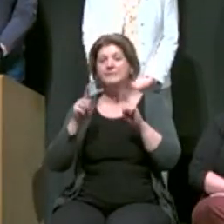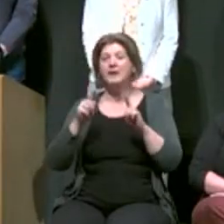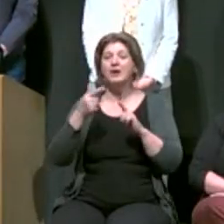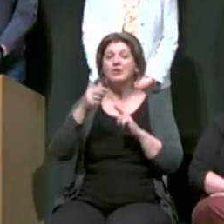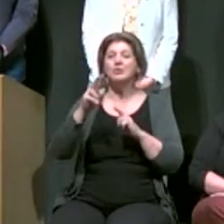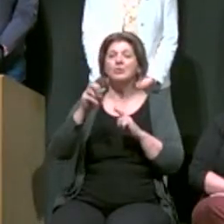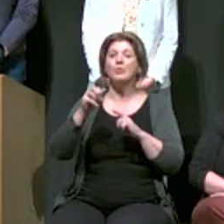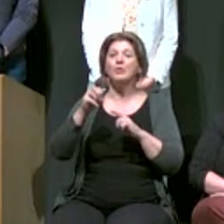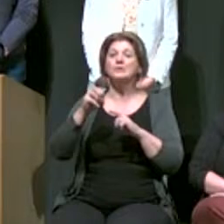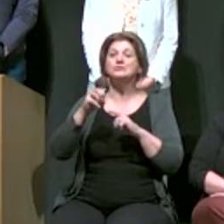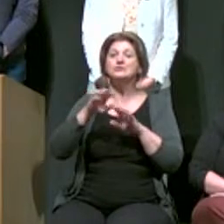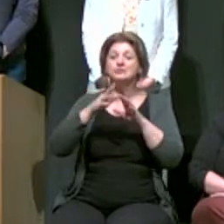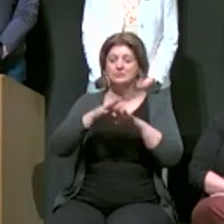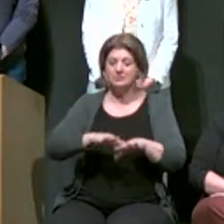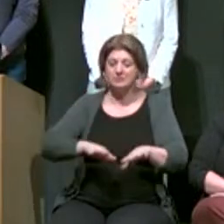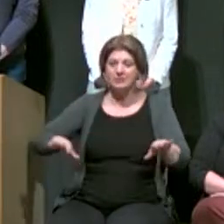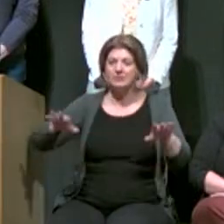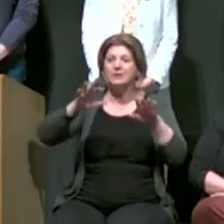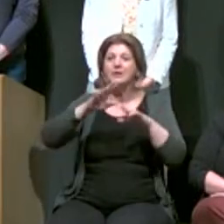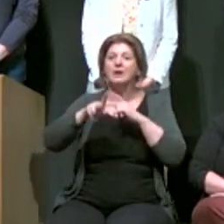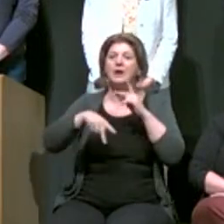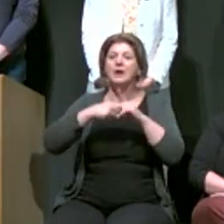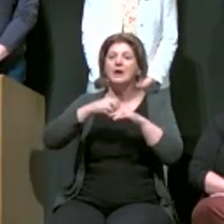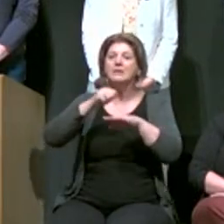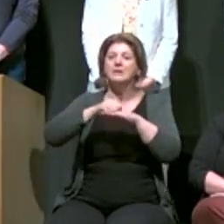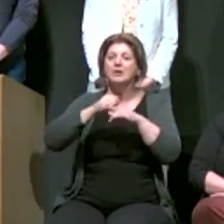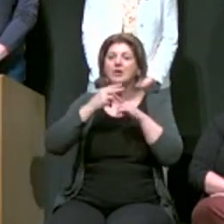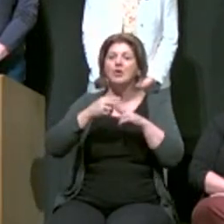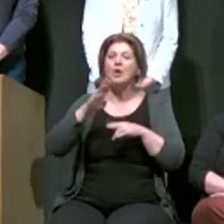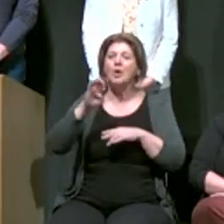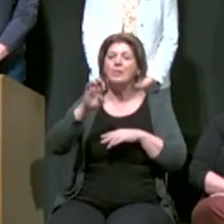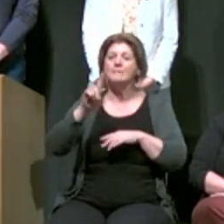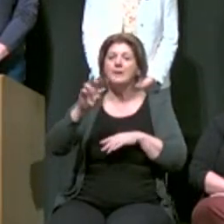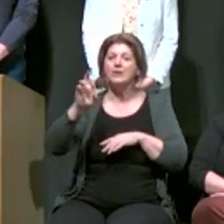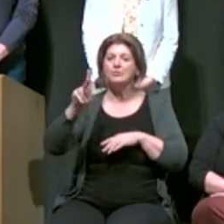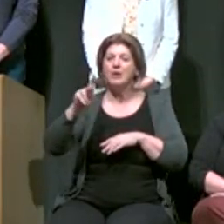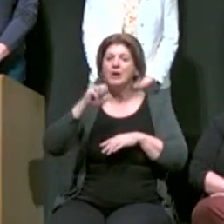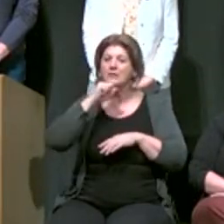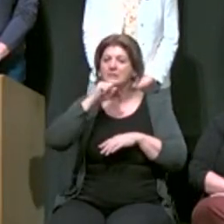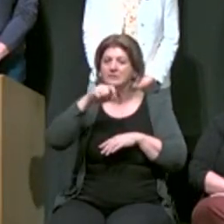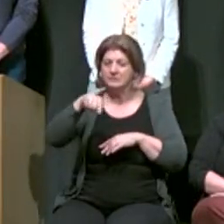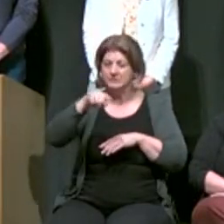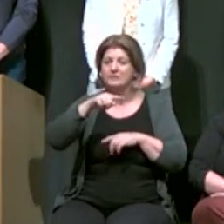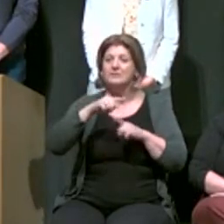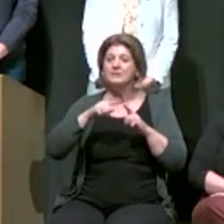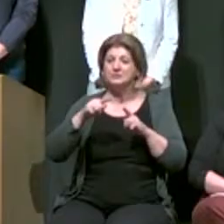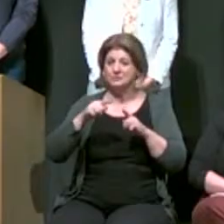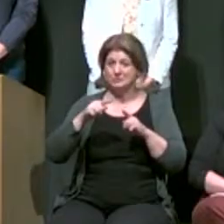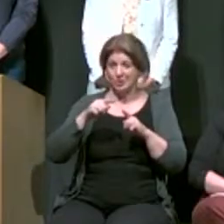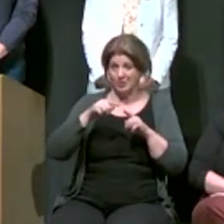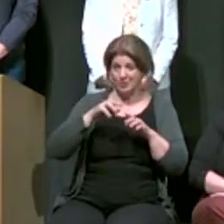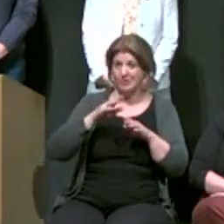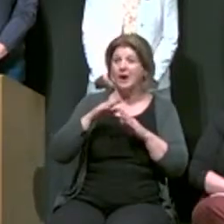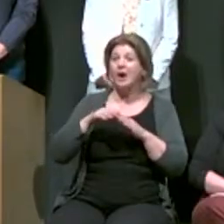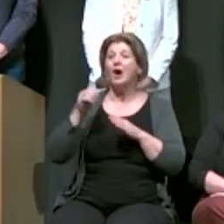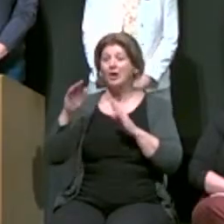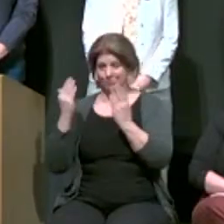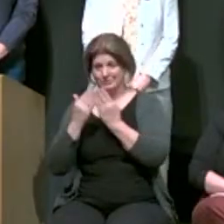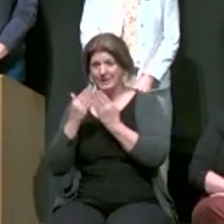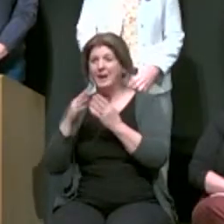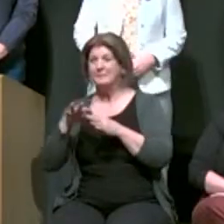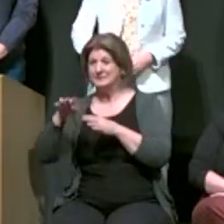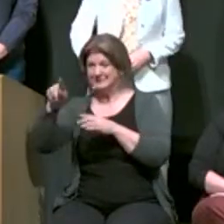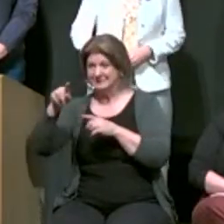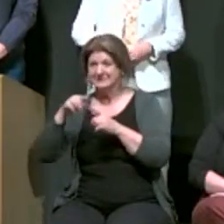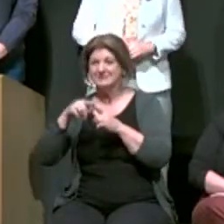in bedrock. So things that we've worried about on some of the other upstream dams,